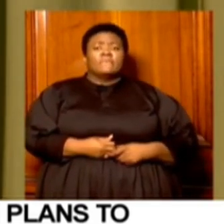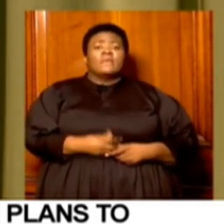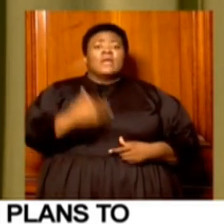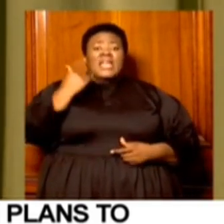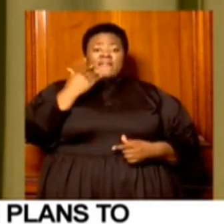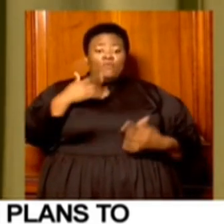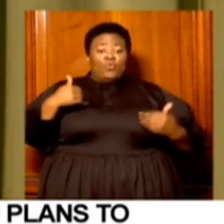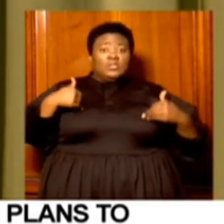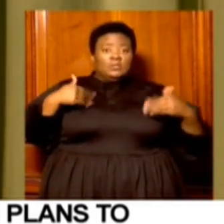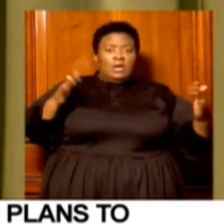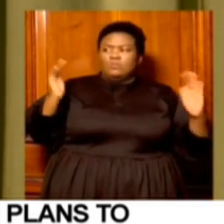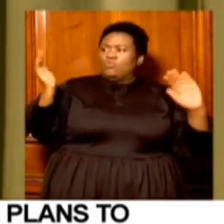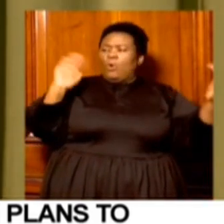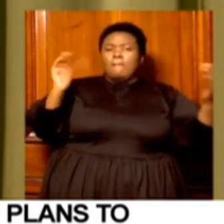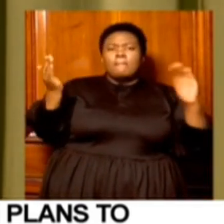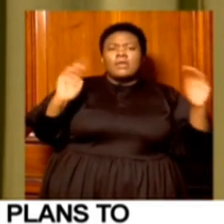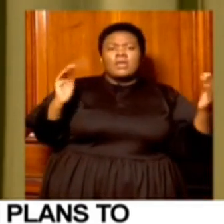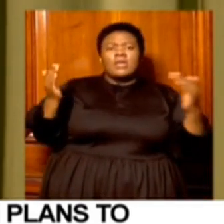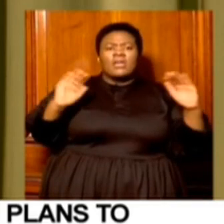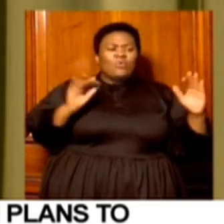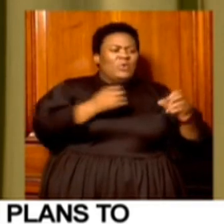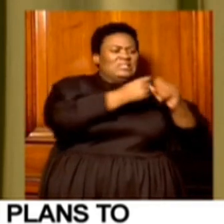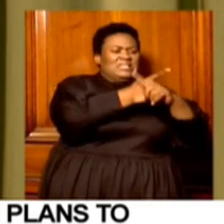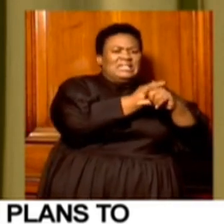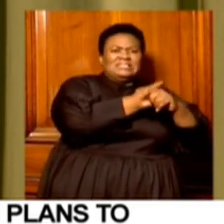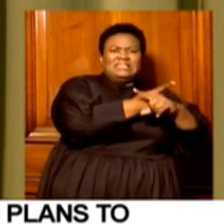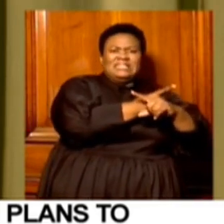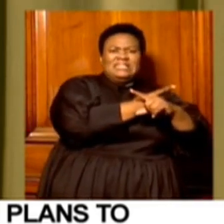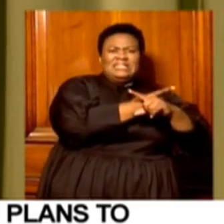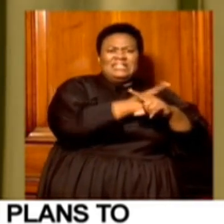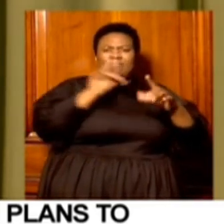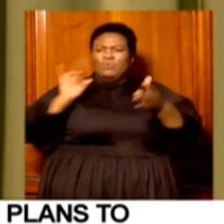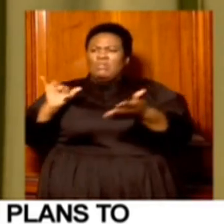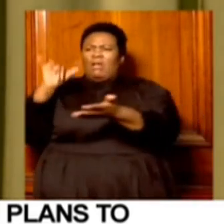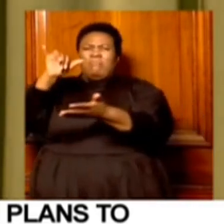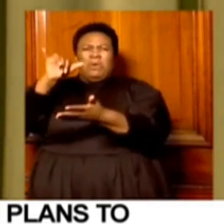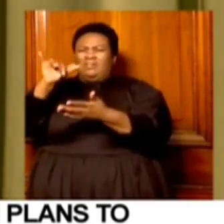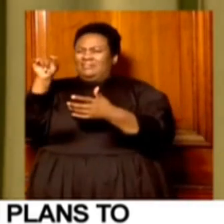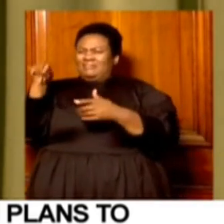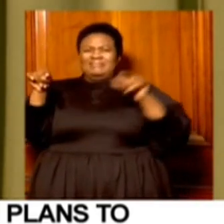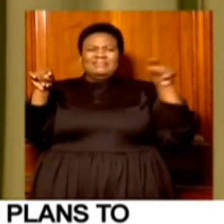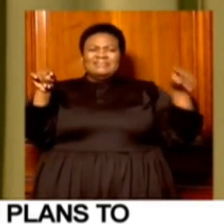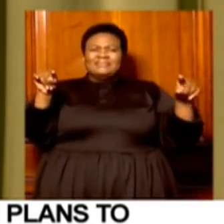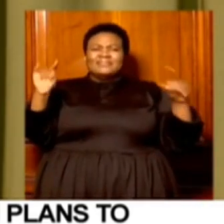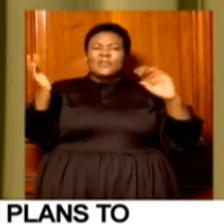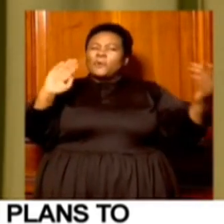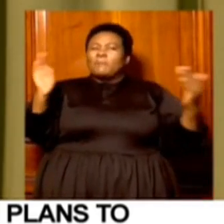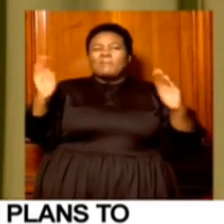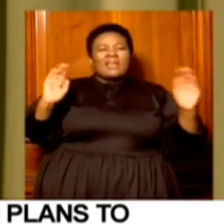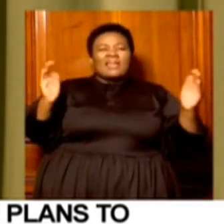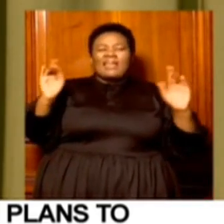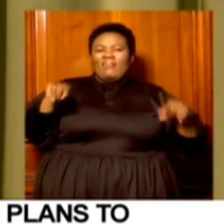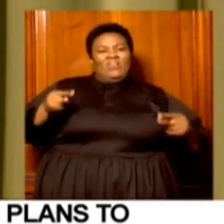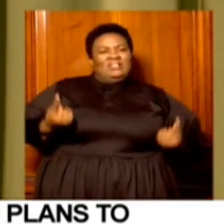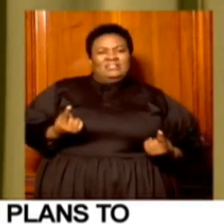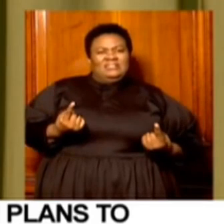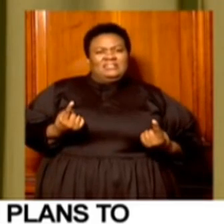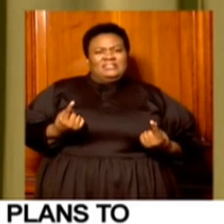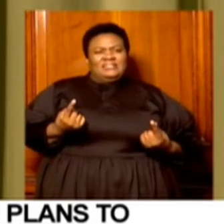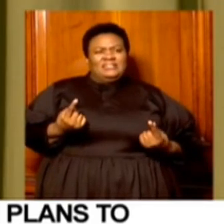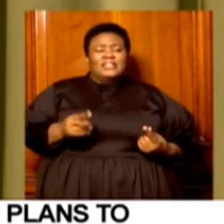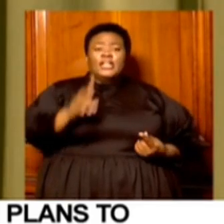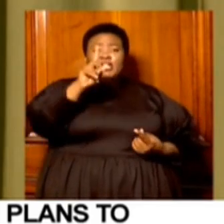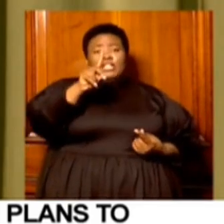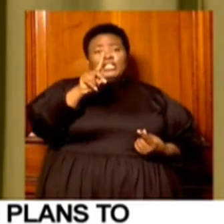compare. Compare the taxis with airlines. DG will speak about that, about the